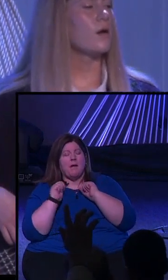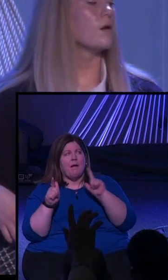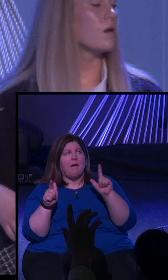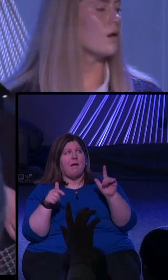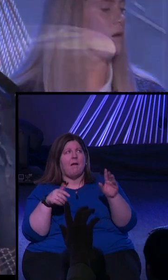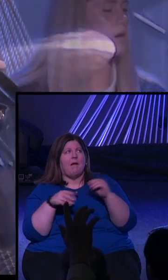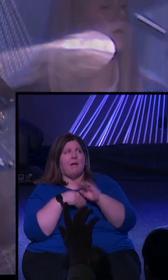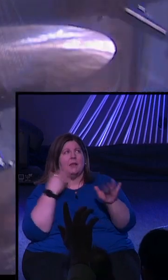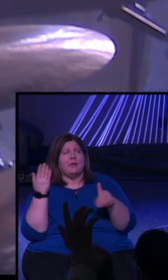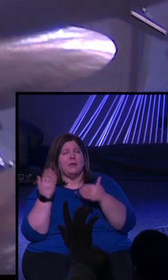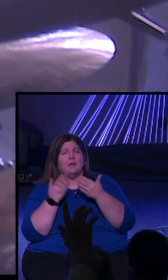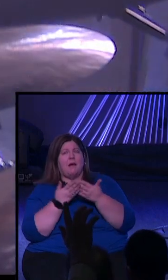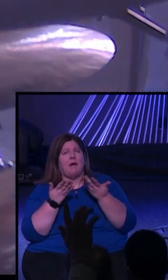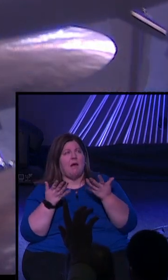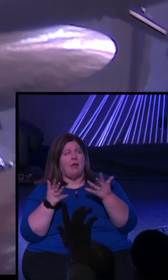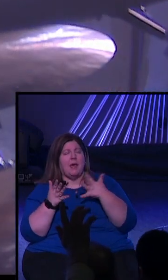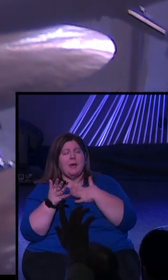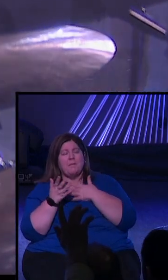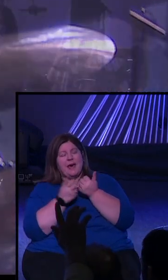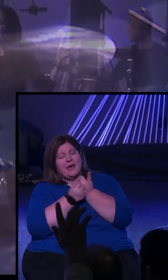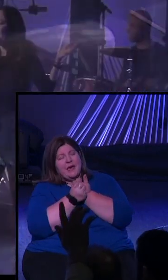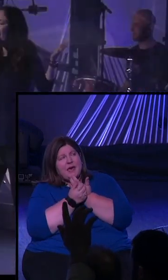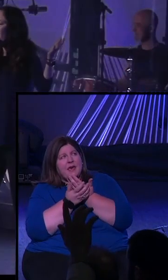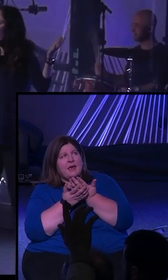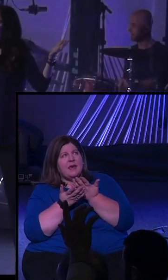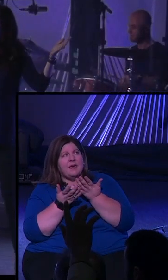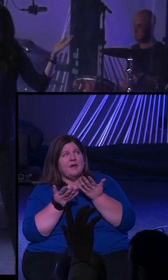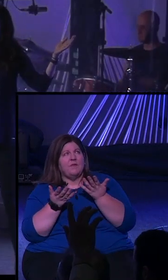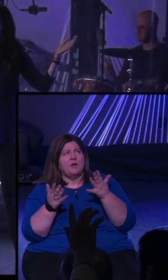my all in all, my